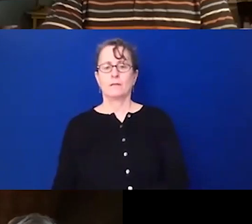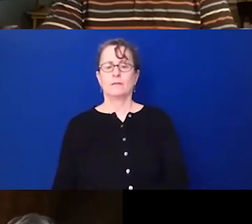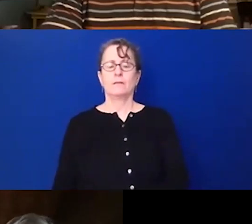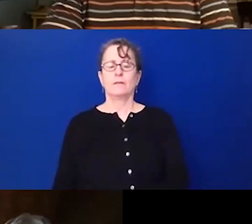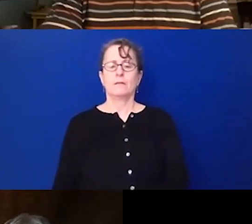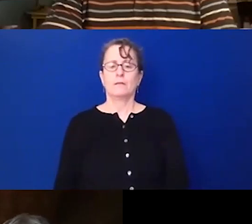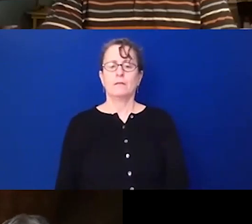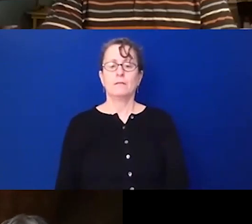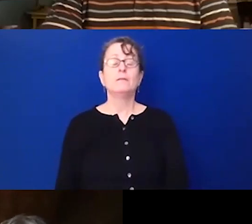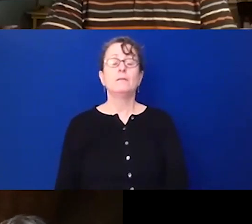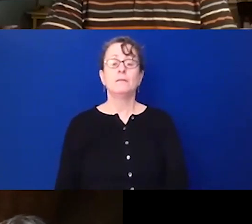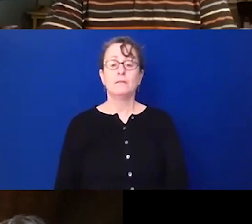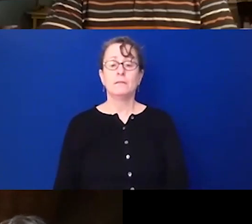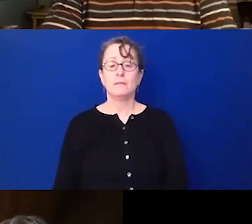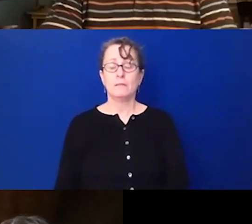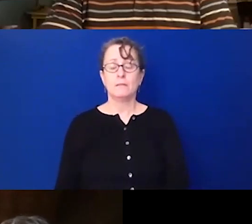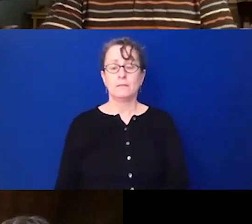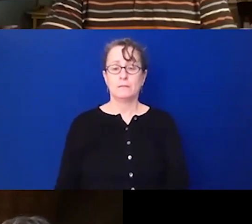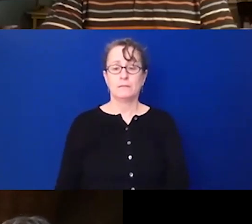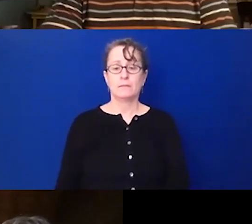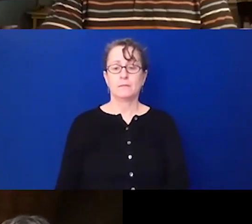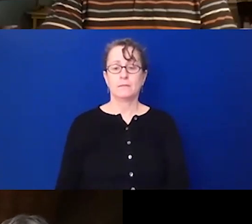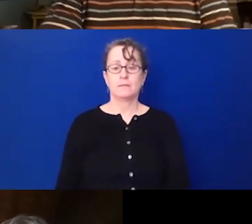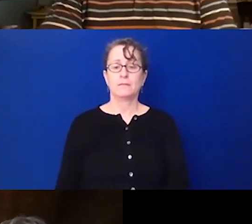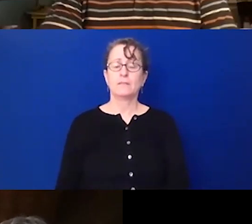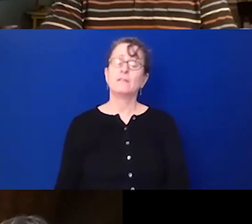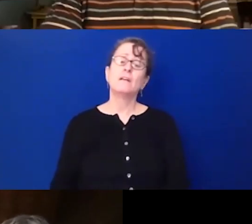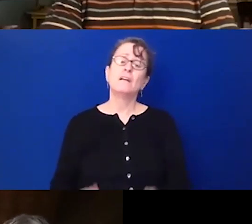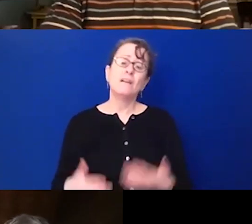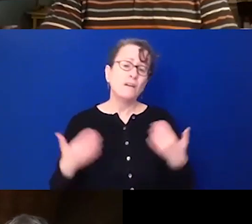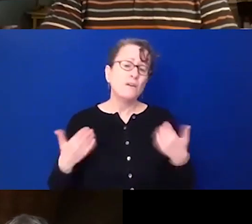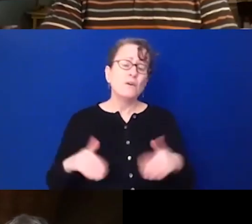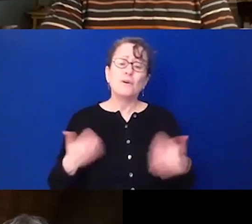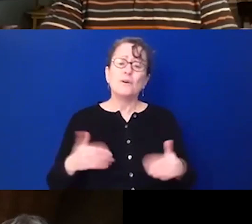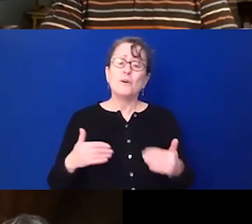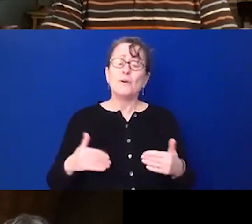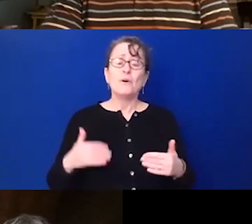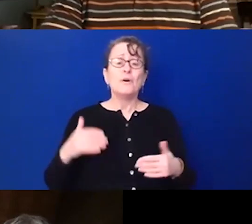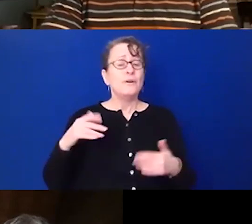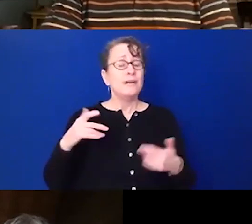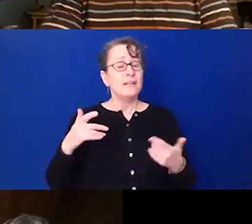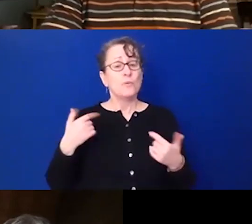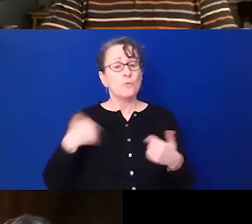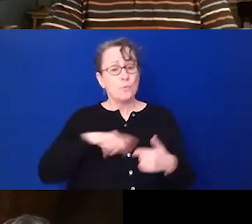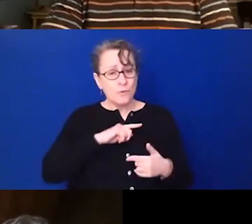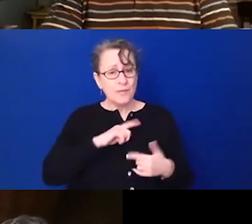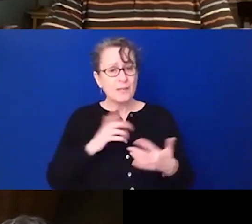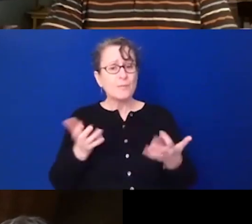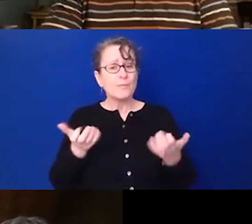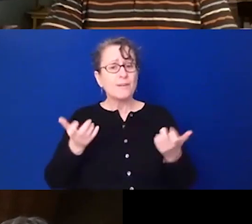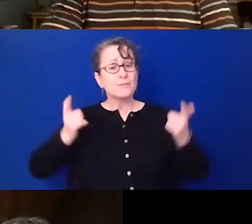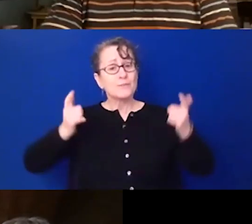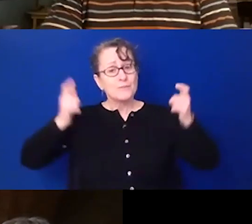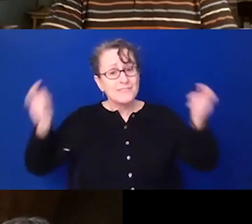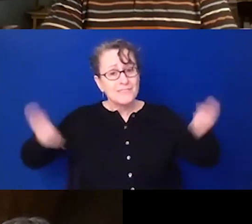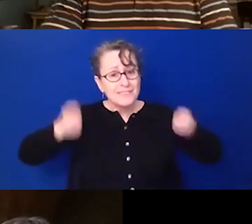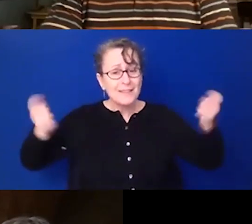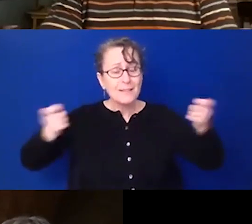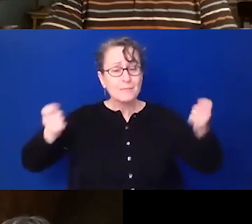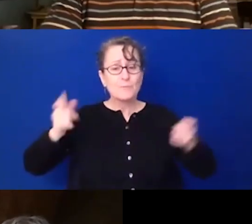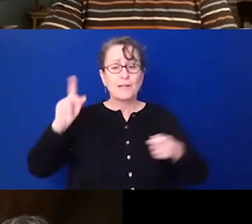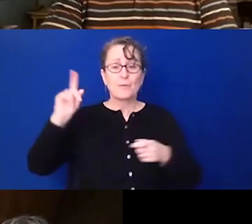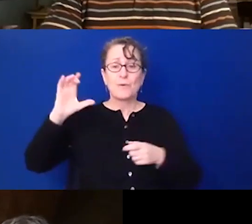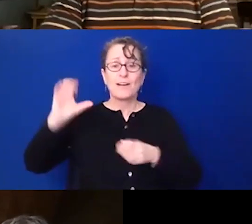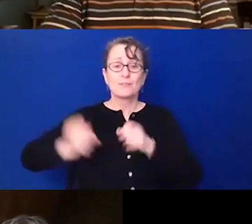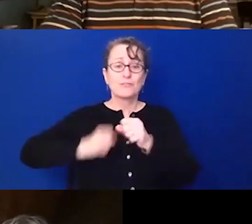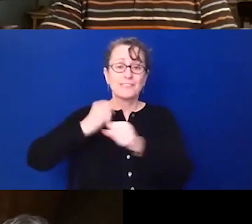We were looking for a way to really celebrate, one way of many, to celebrate the 100 years of